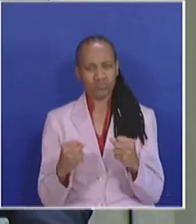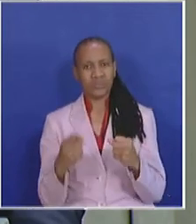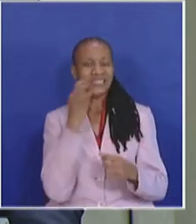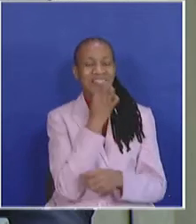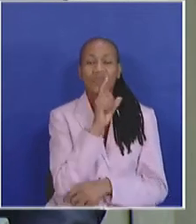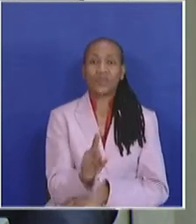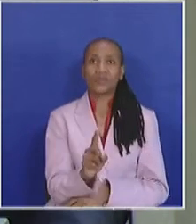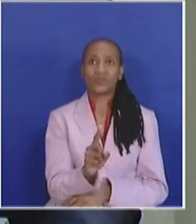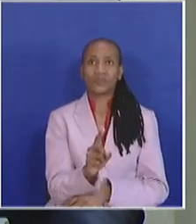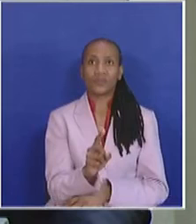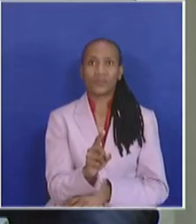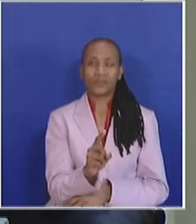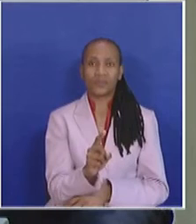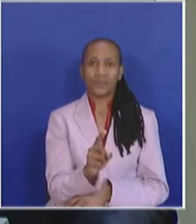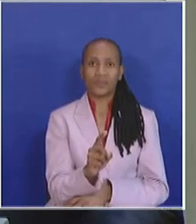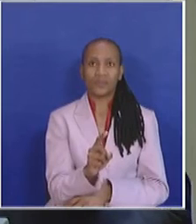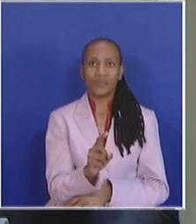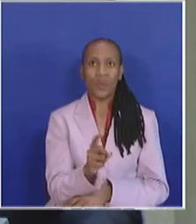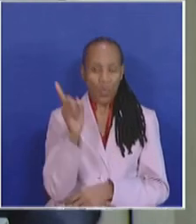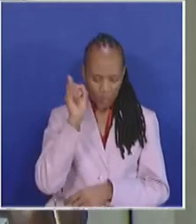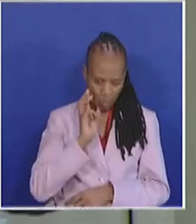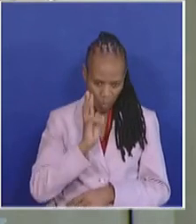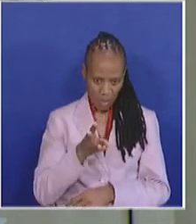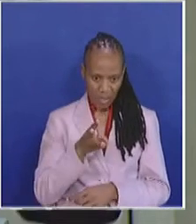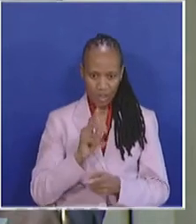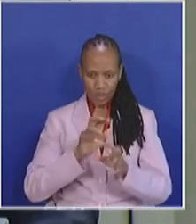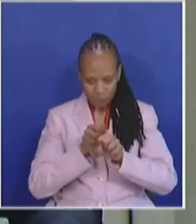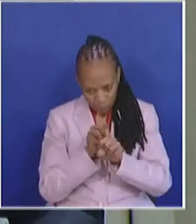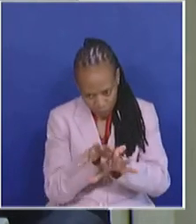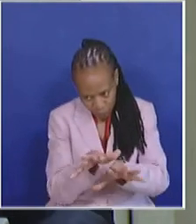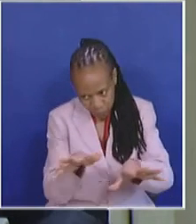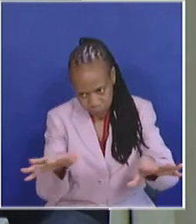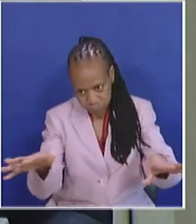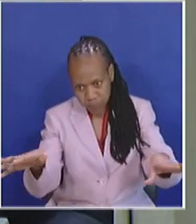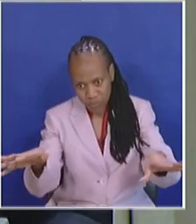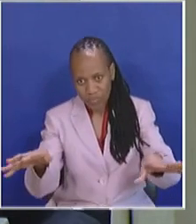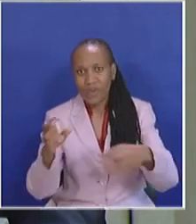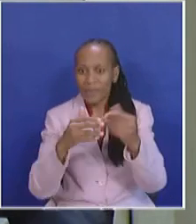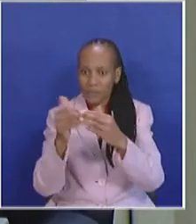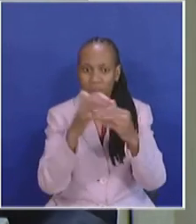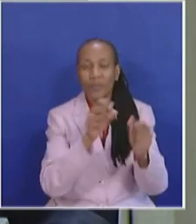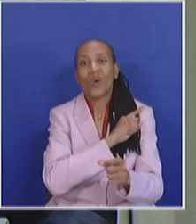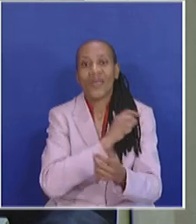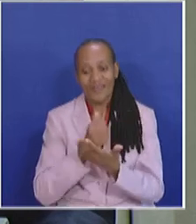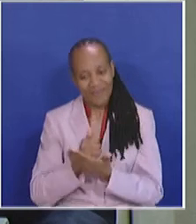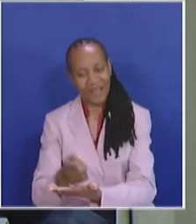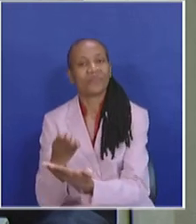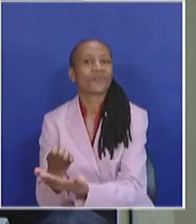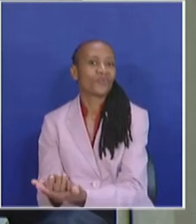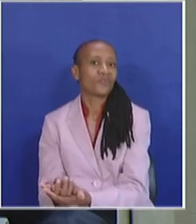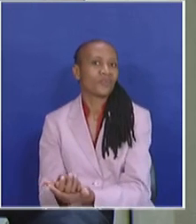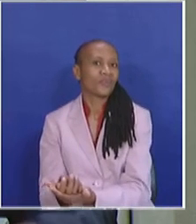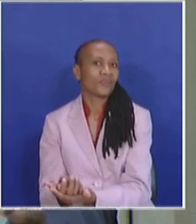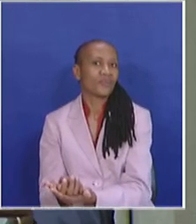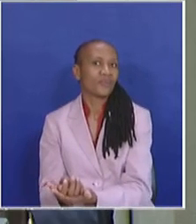say it will roll out infrastructure to ensure that the economy doesn't collapse, but it mitigates against the weakness of the